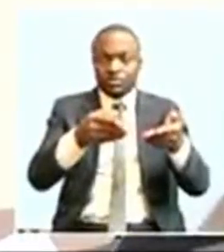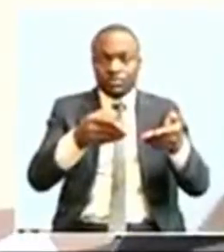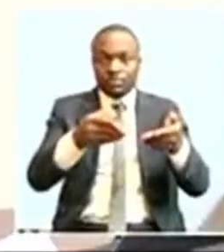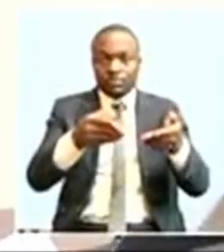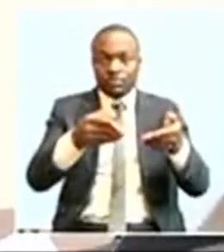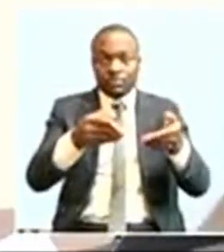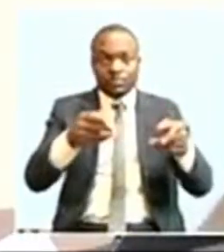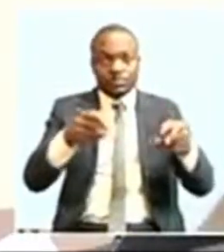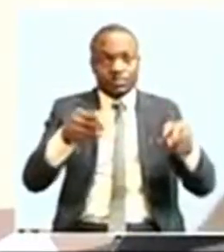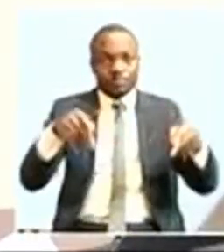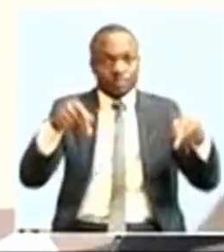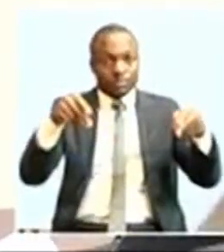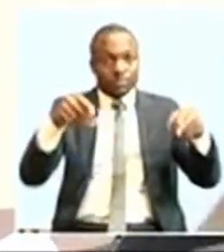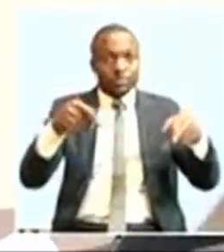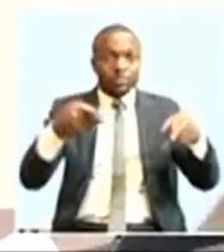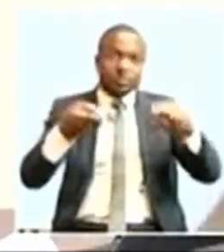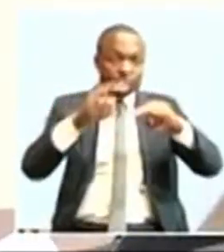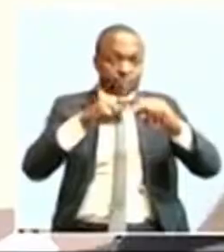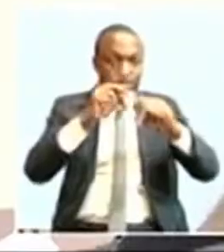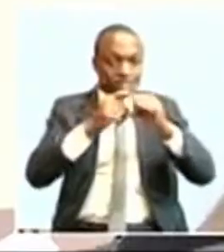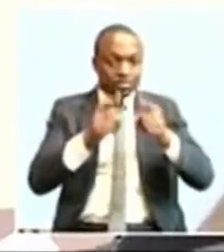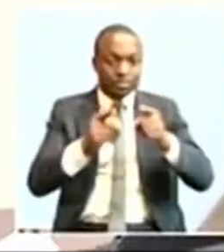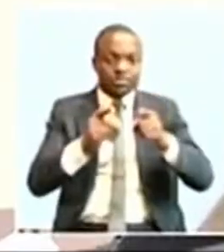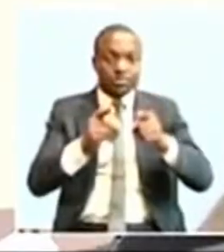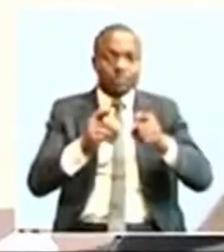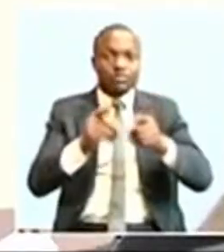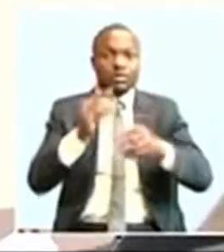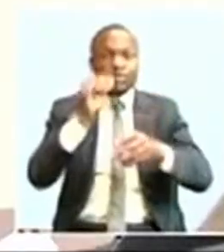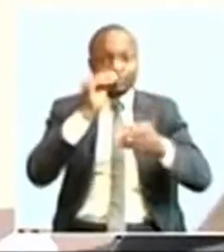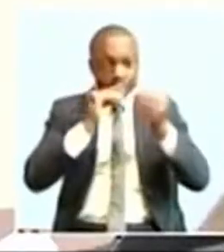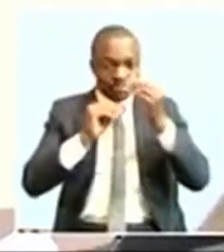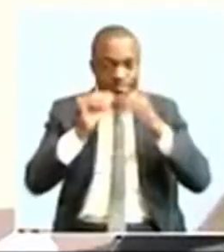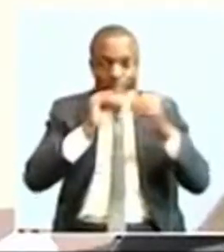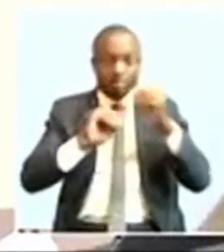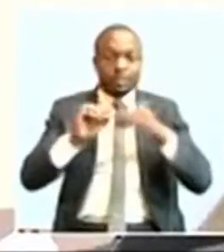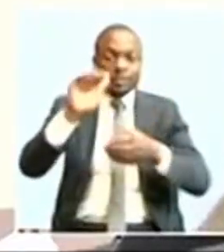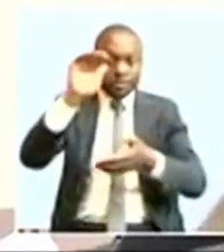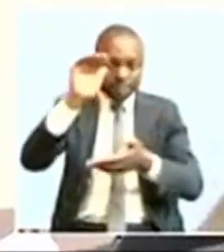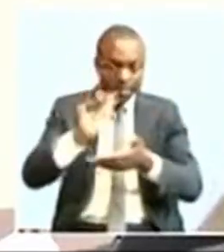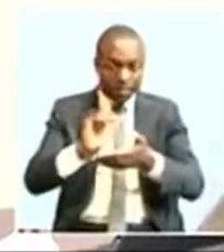has reduced. Yes, what has made us to reach to this level?